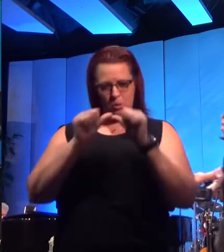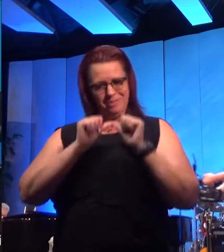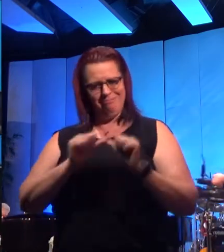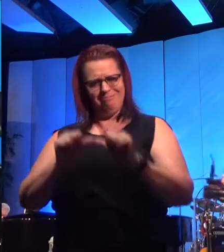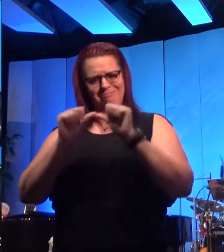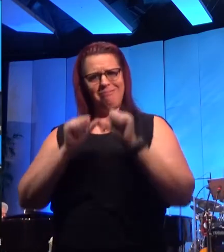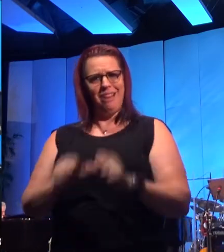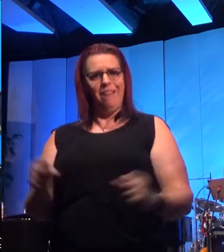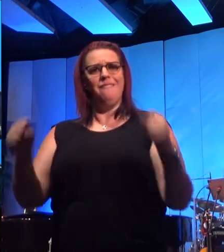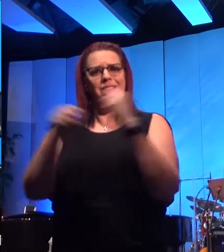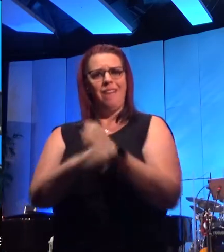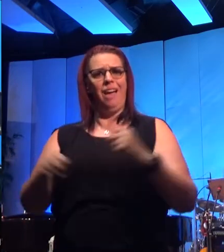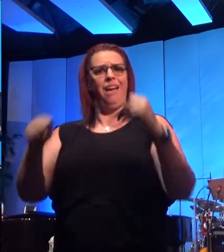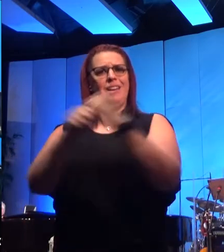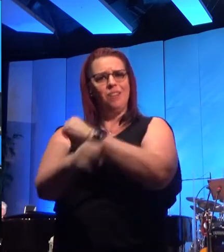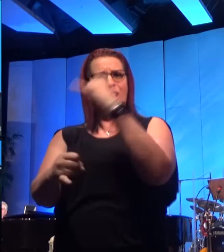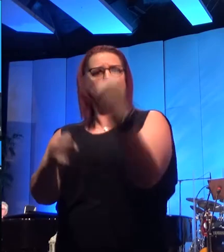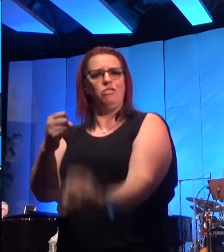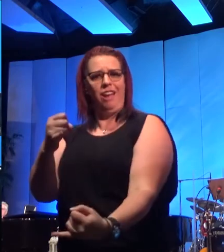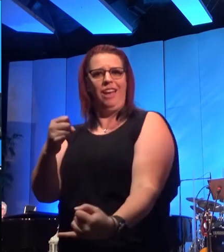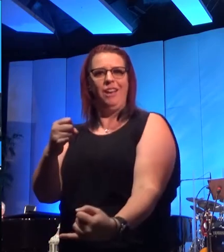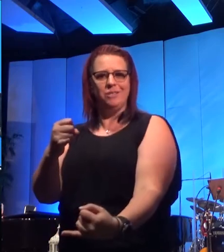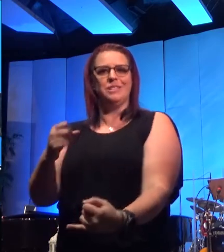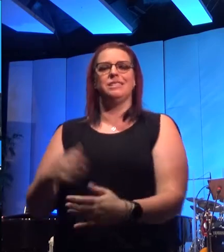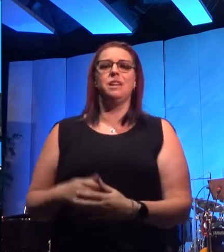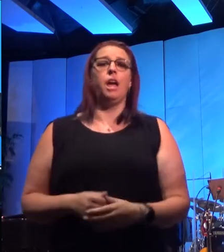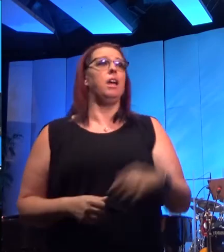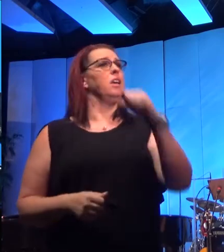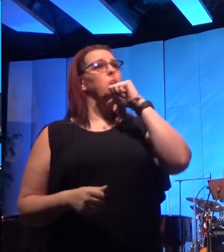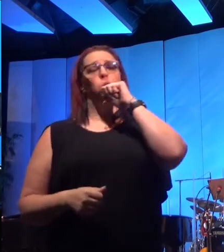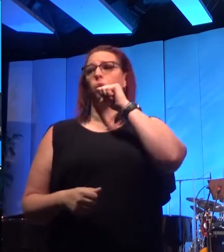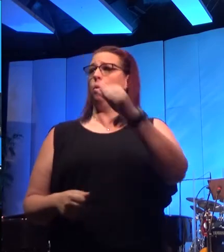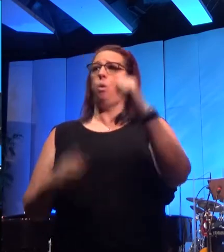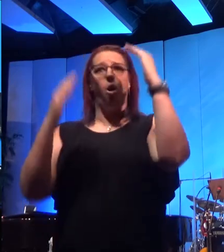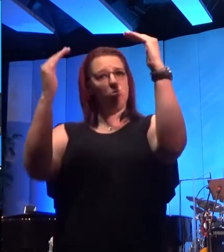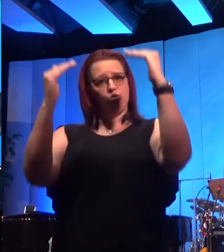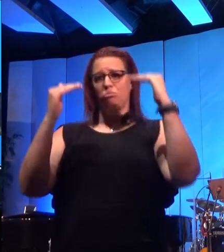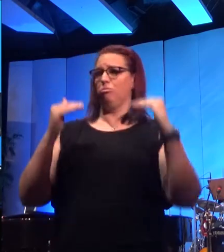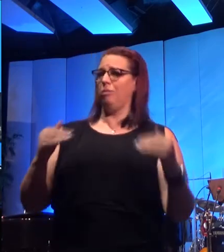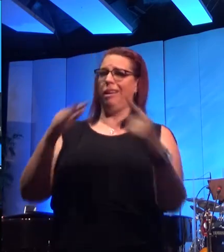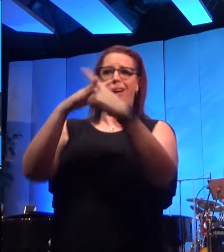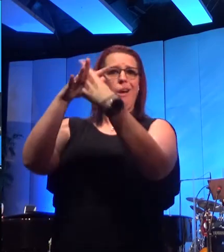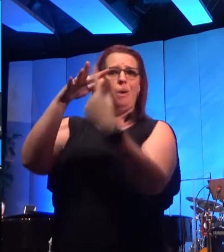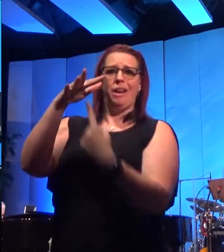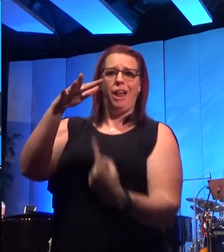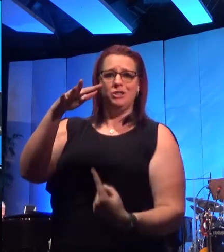Stay in the fight till the final round. You're not